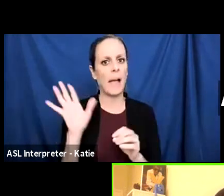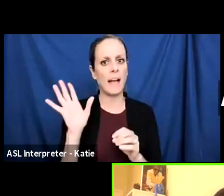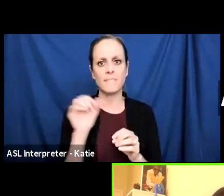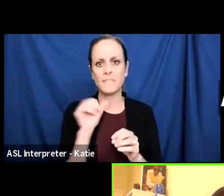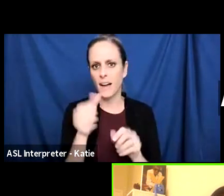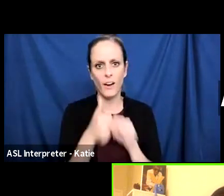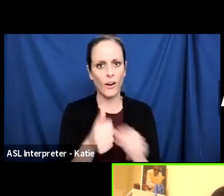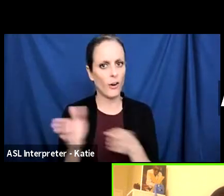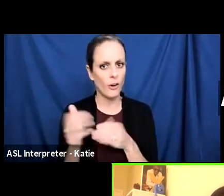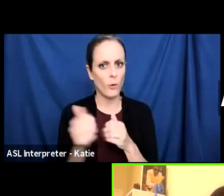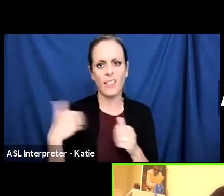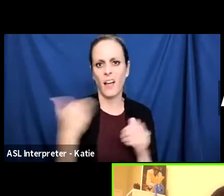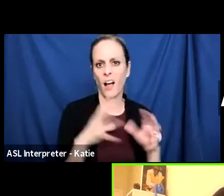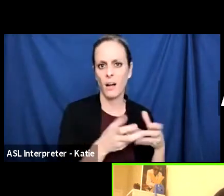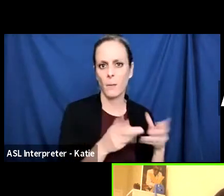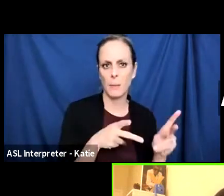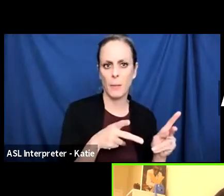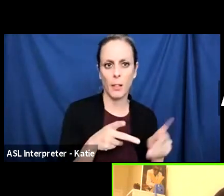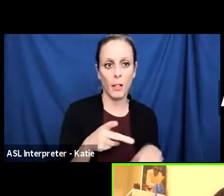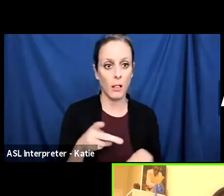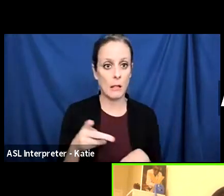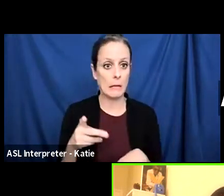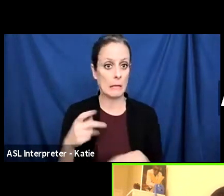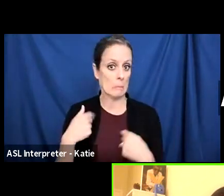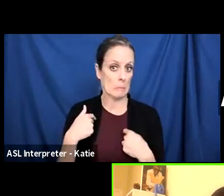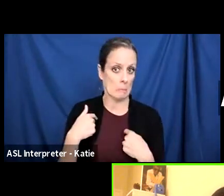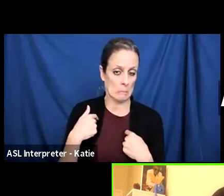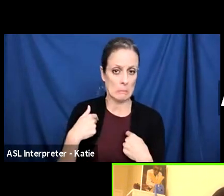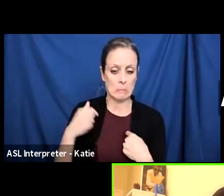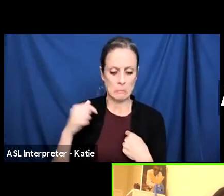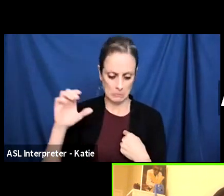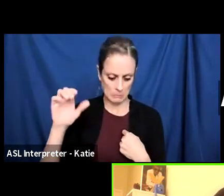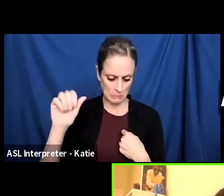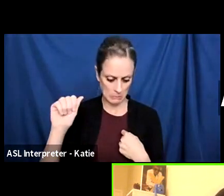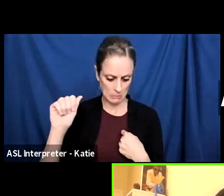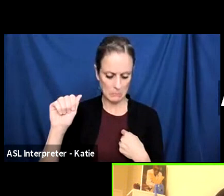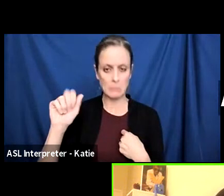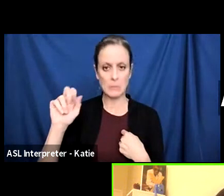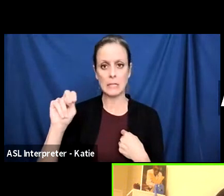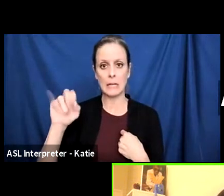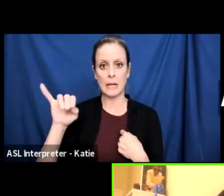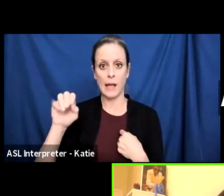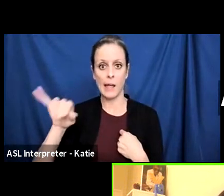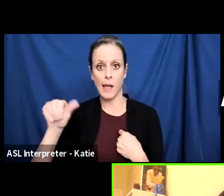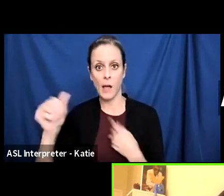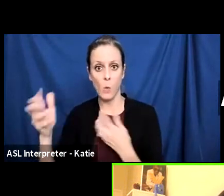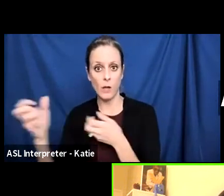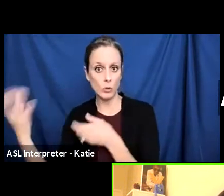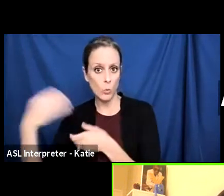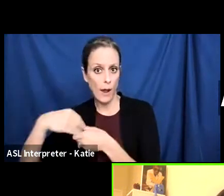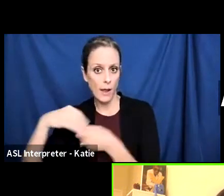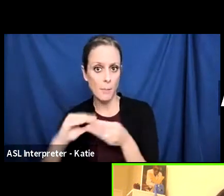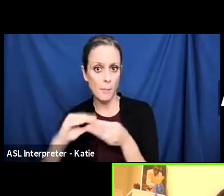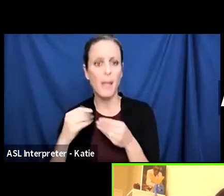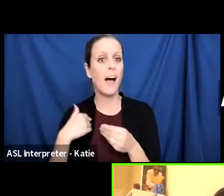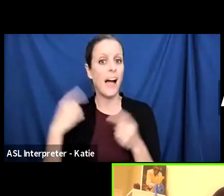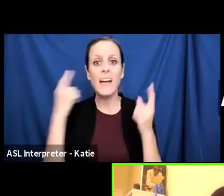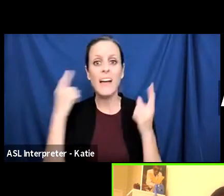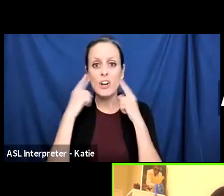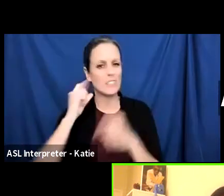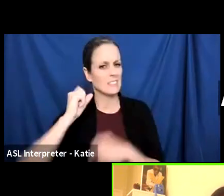Yeah, I don't know, Kanaya, if you also want to weigh in, but I have heard personally a lot of pushback against the